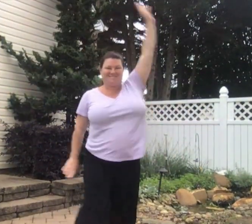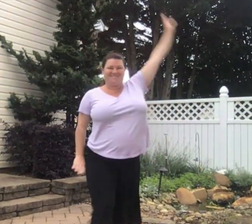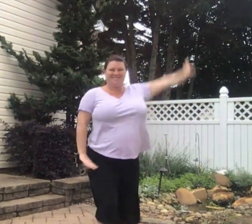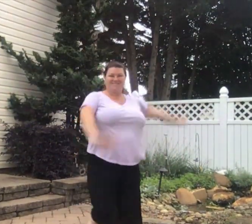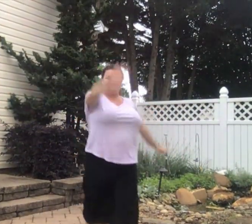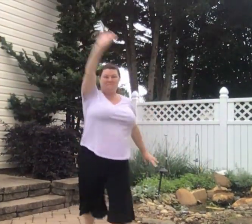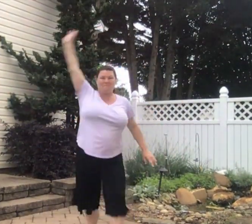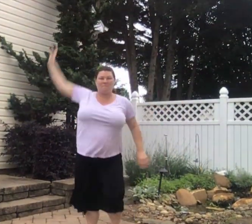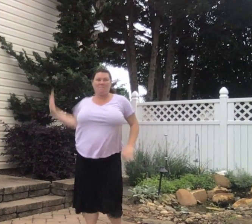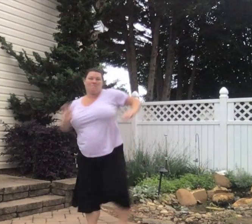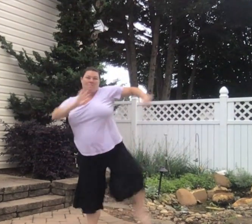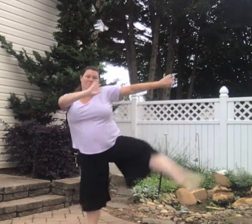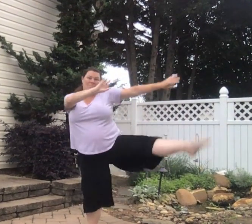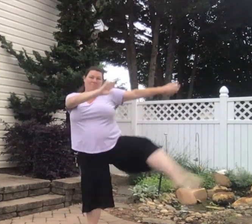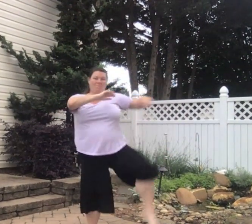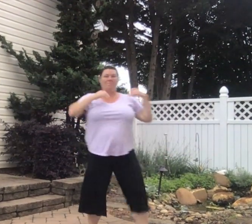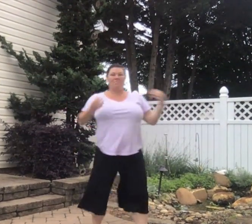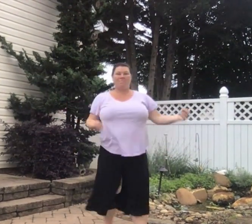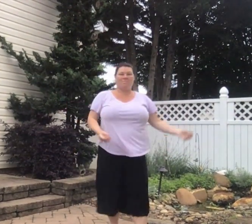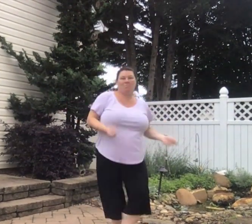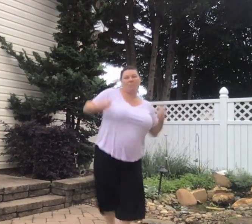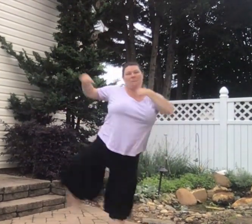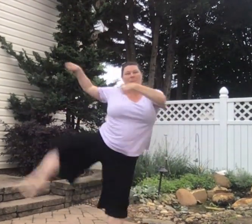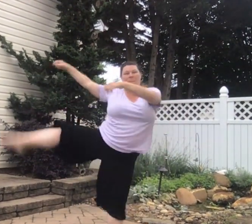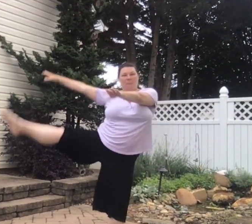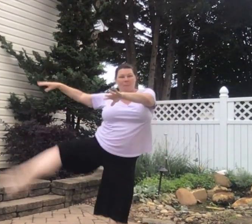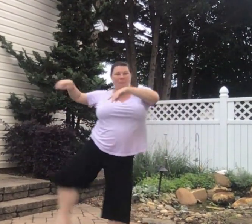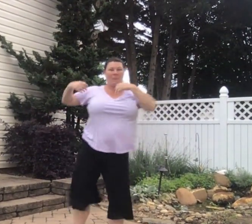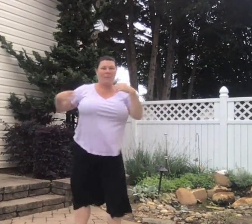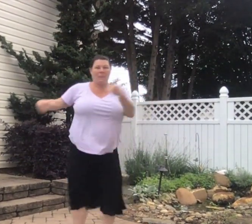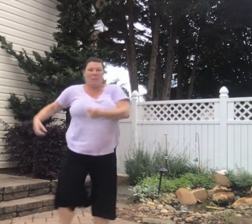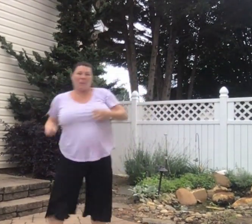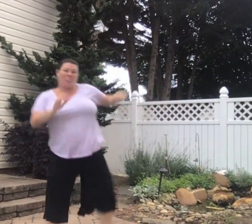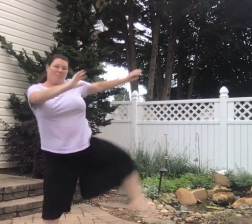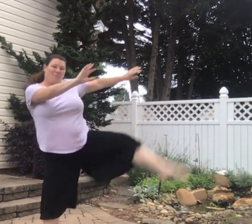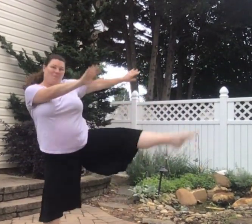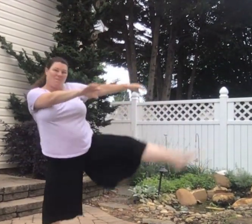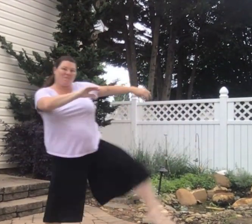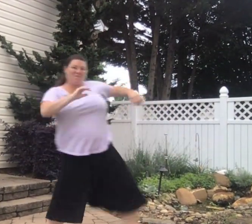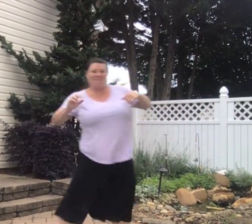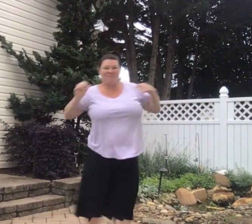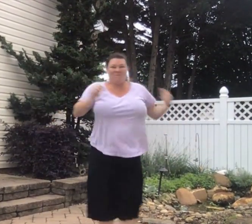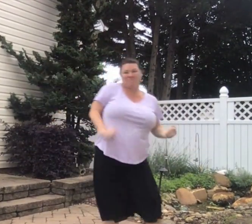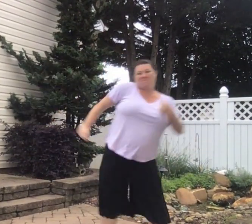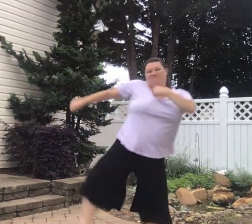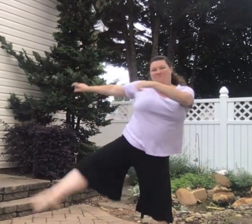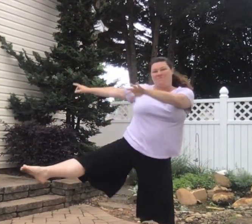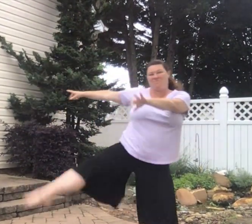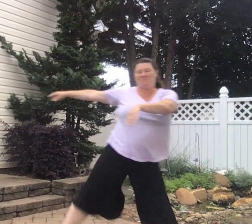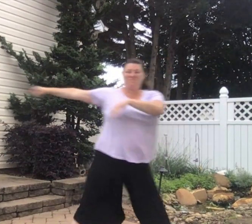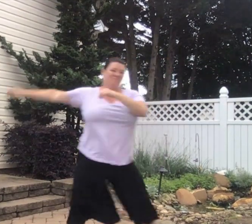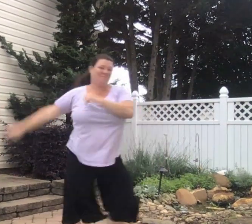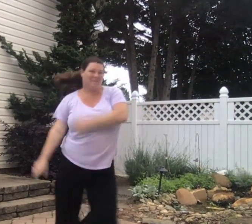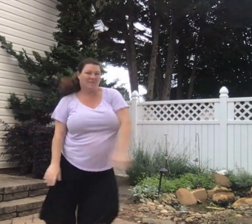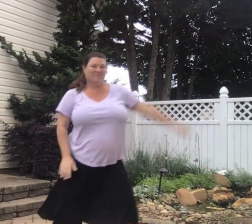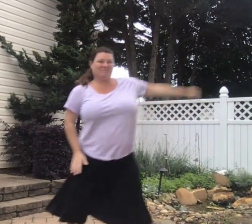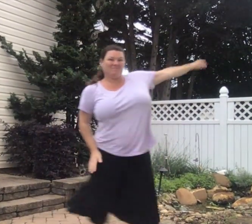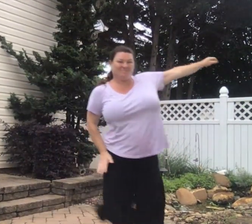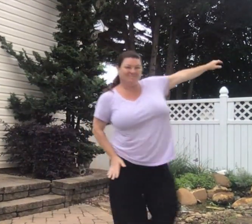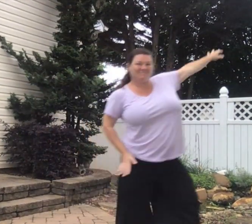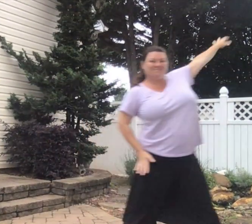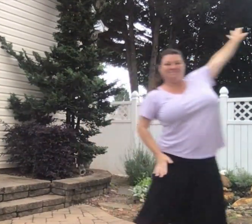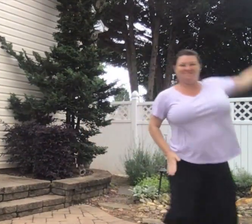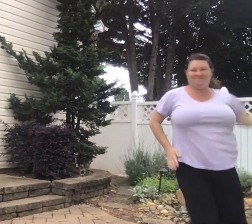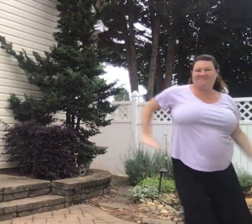In the back of a hack, I love to hear the rhythm of the clickety clack. Hear the lonesome whistle, see the smoke in the stack.